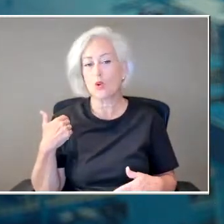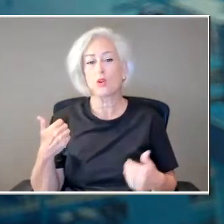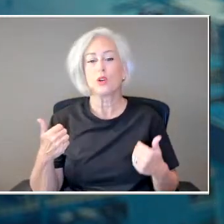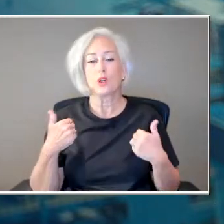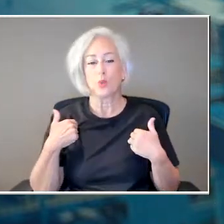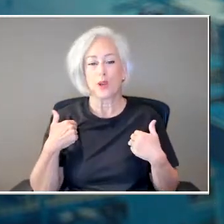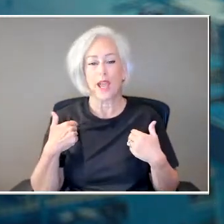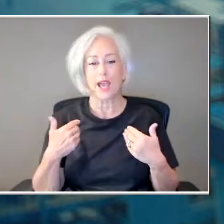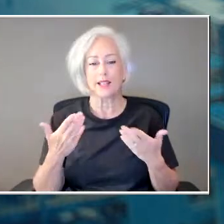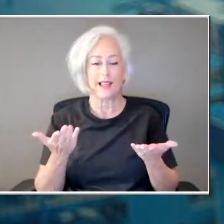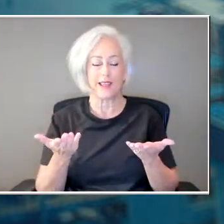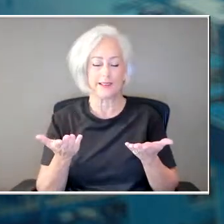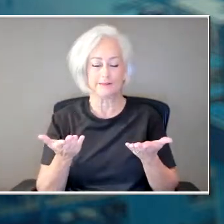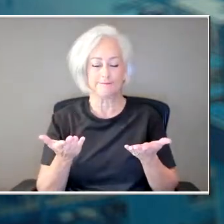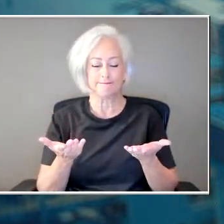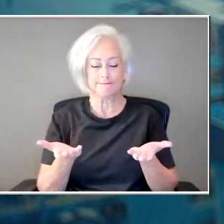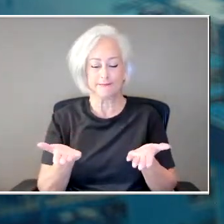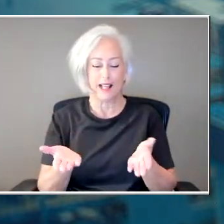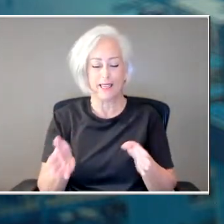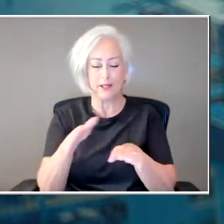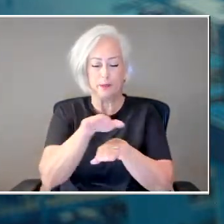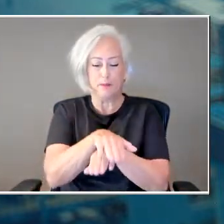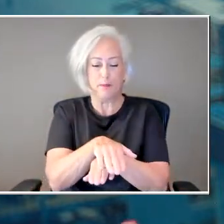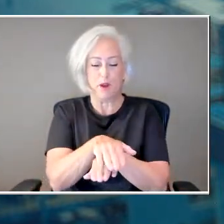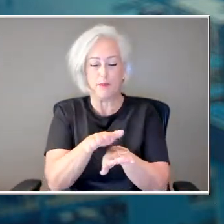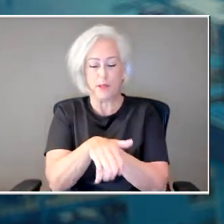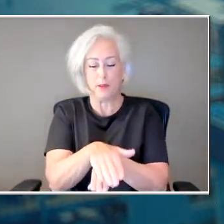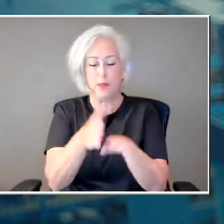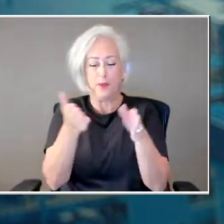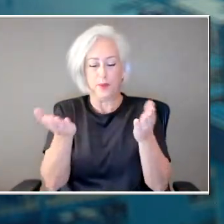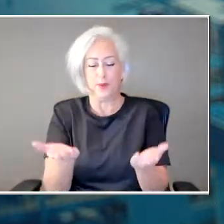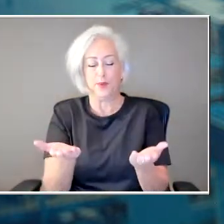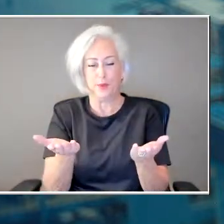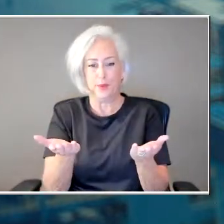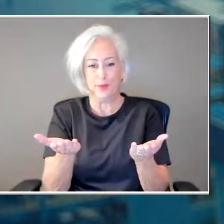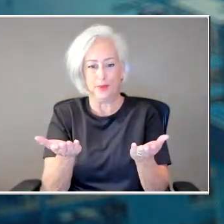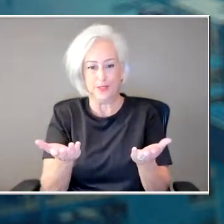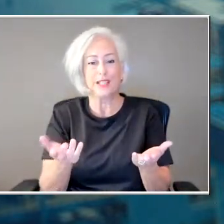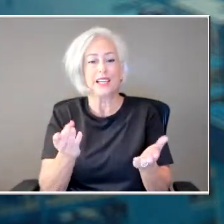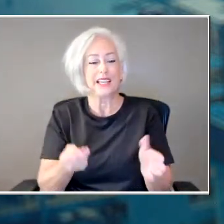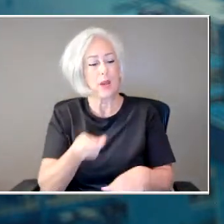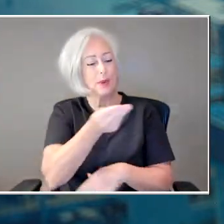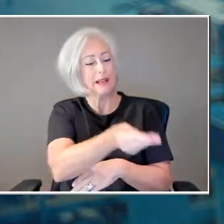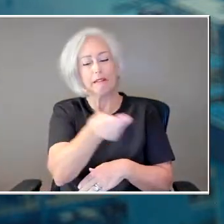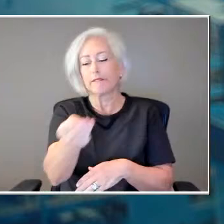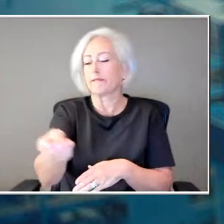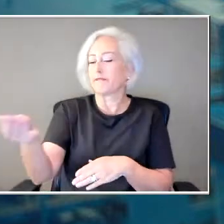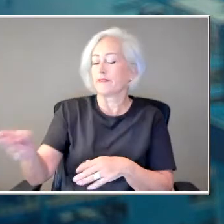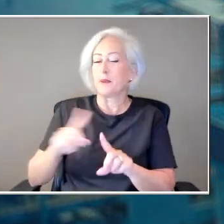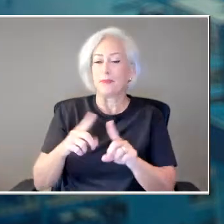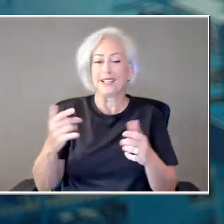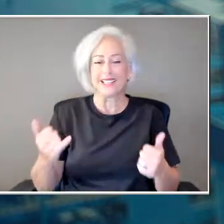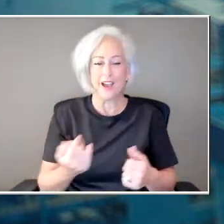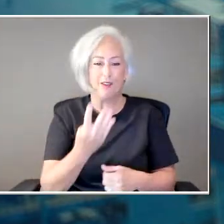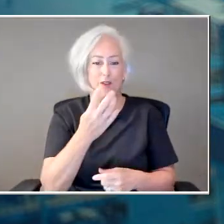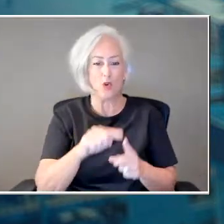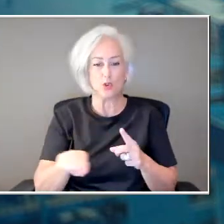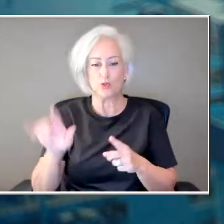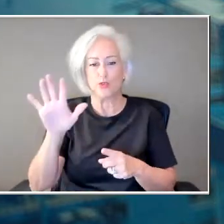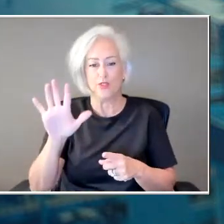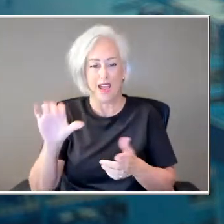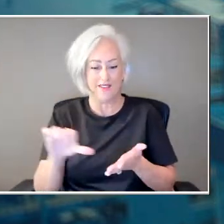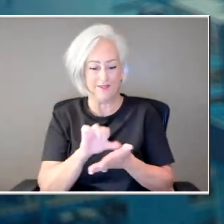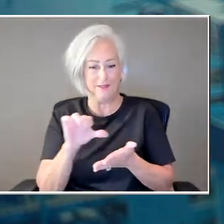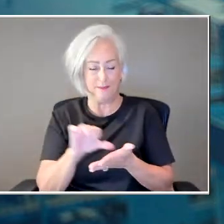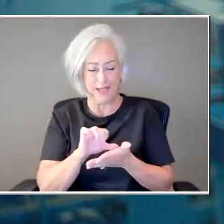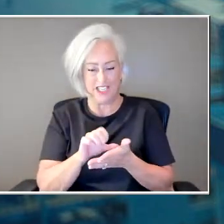that I could give to my trainees, and now it takes up about 4 or 5 pages in a textbook, because it is very specific and